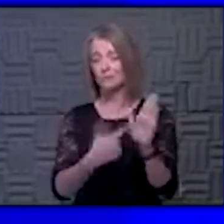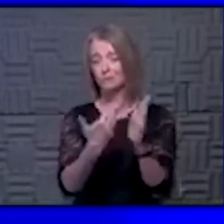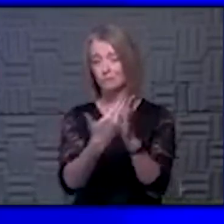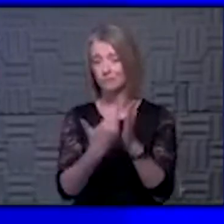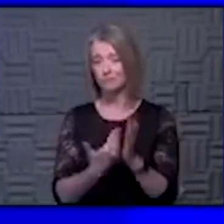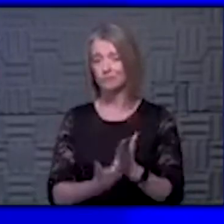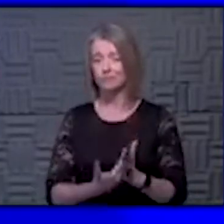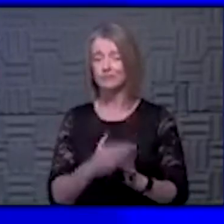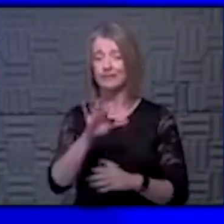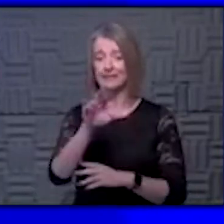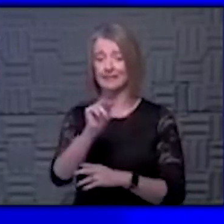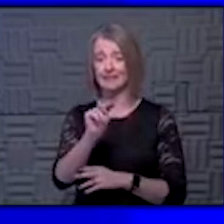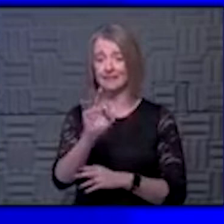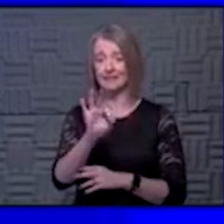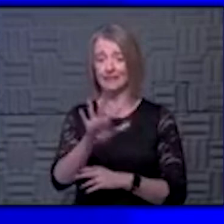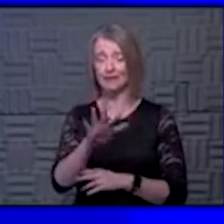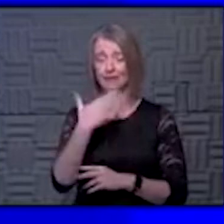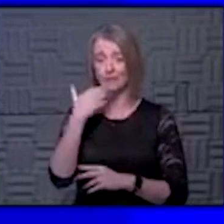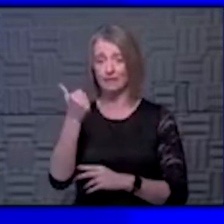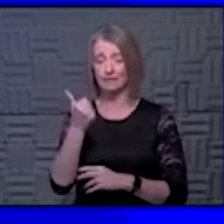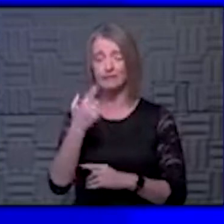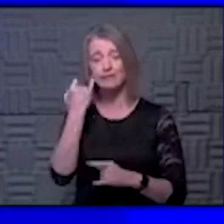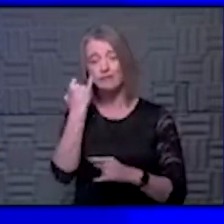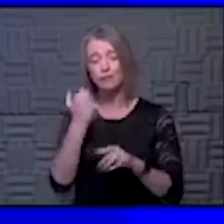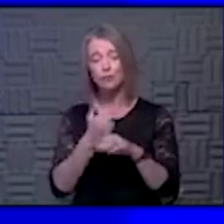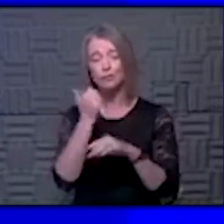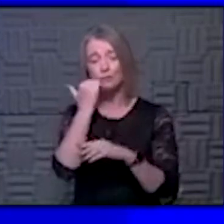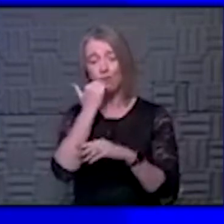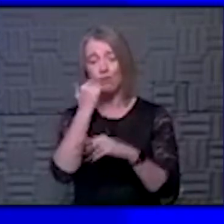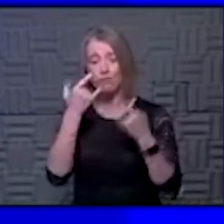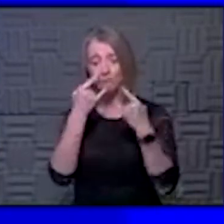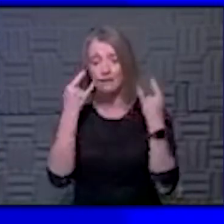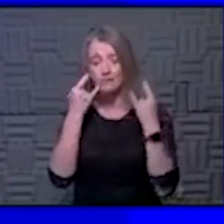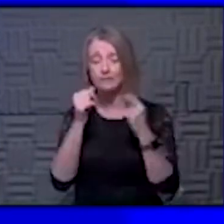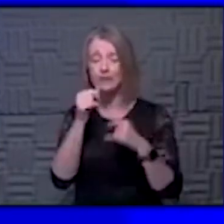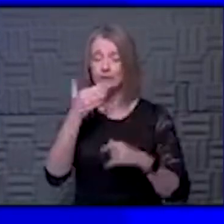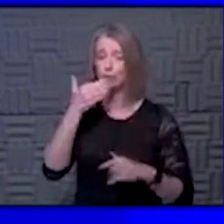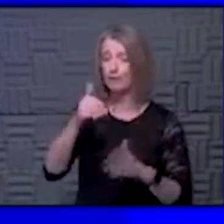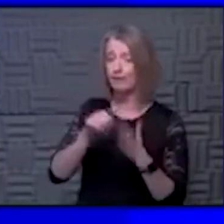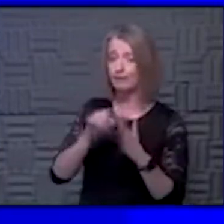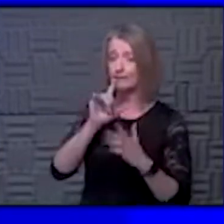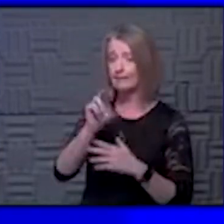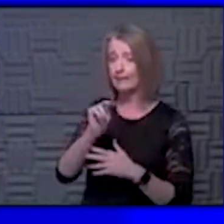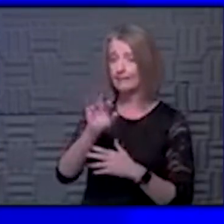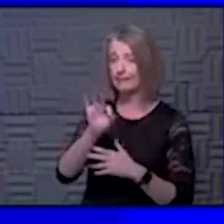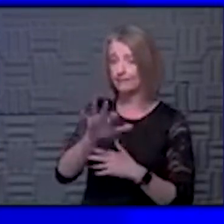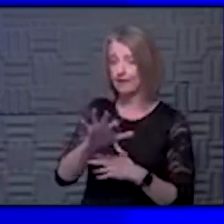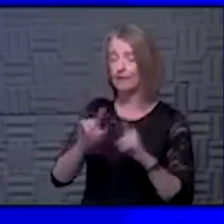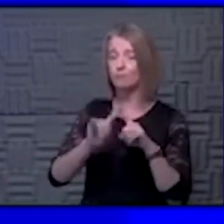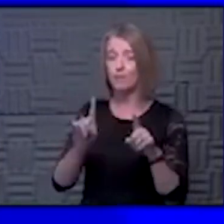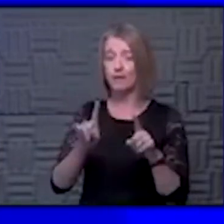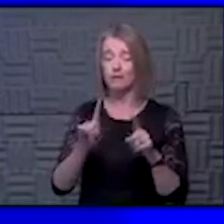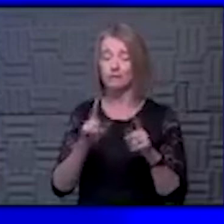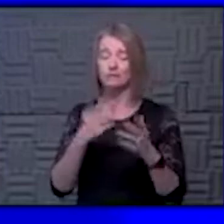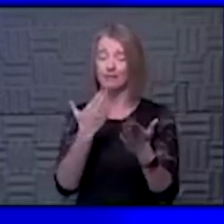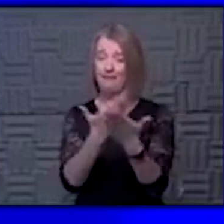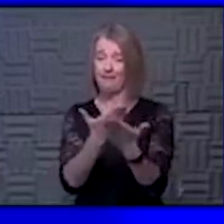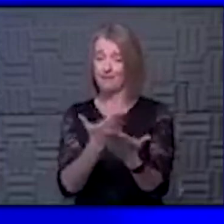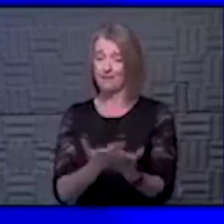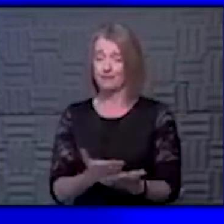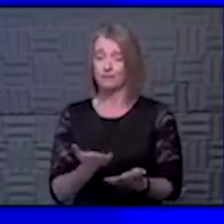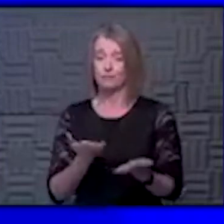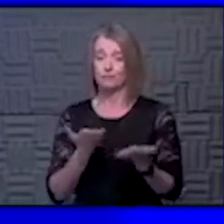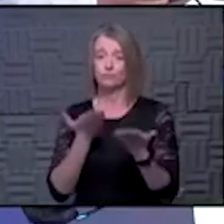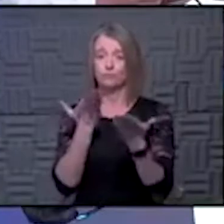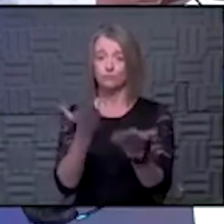as an N95 if we're talking about a cloth face mask. But we've always said that there is evidence that suggests